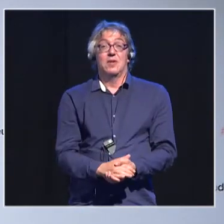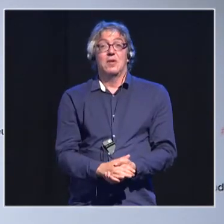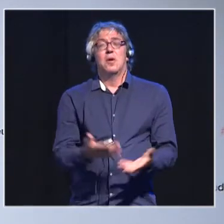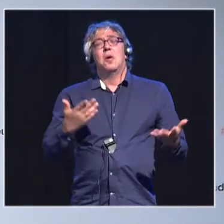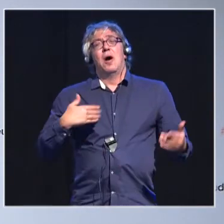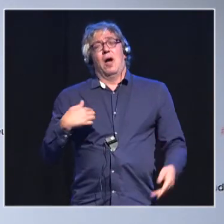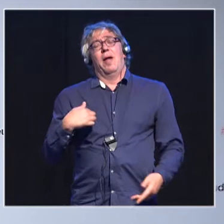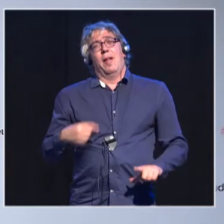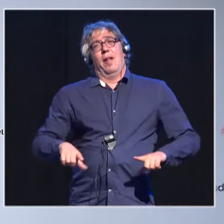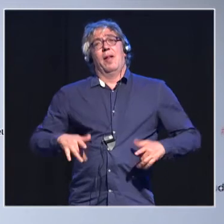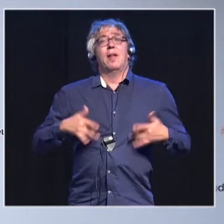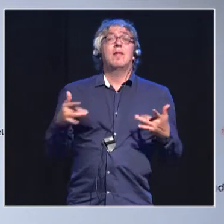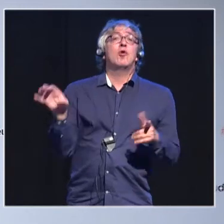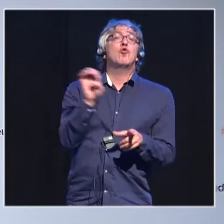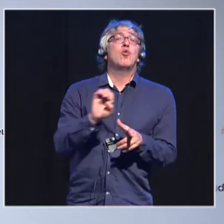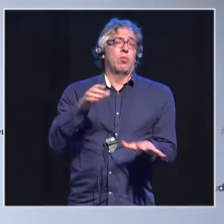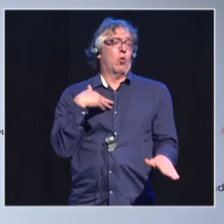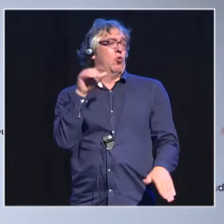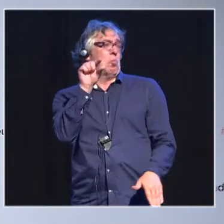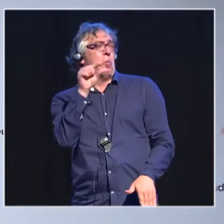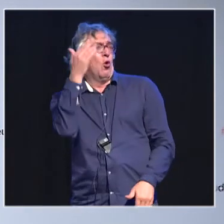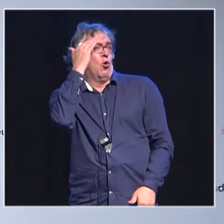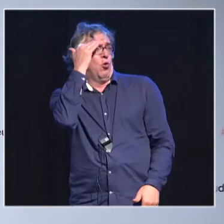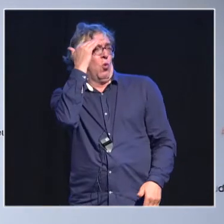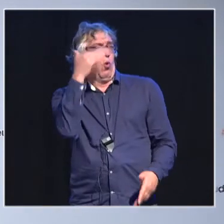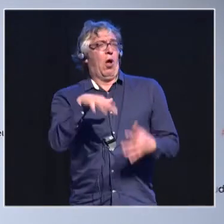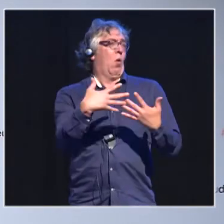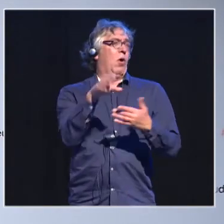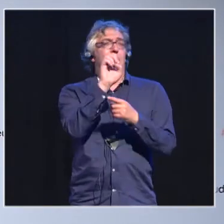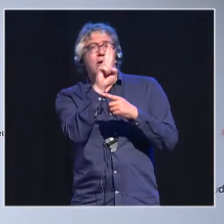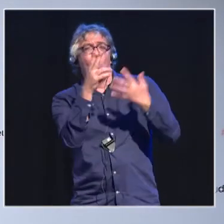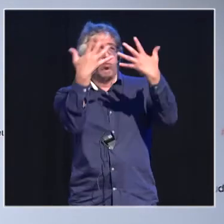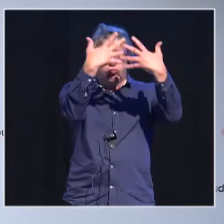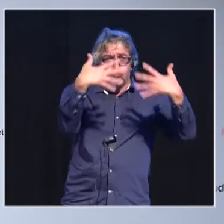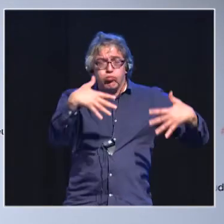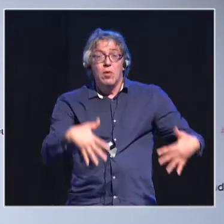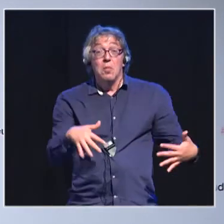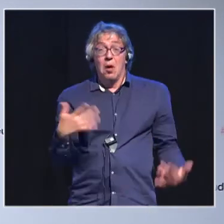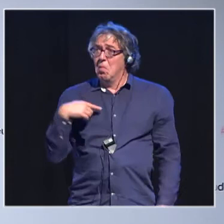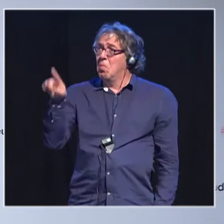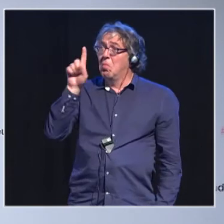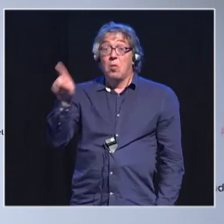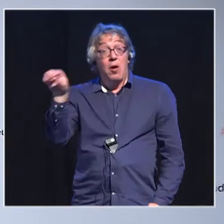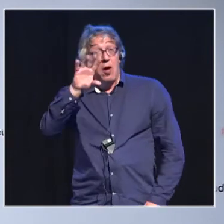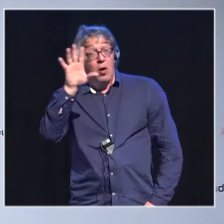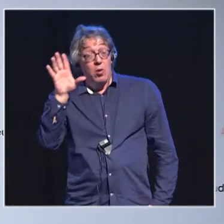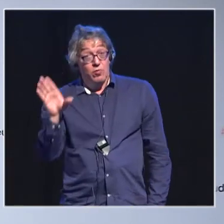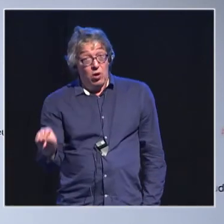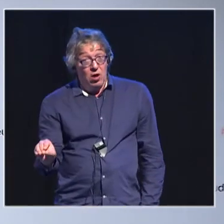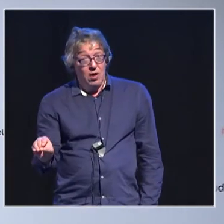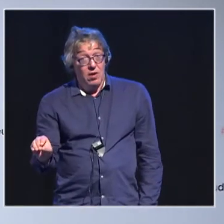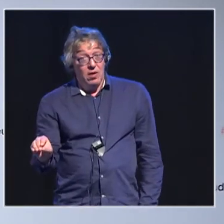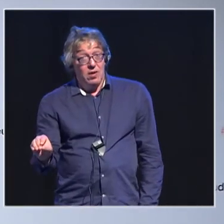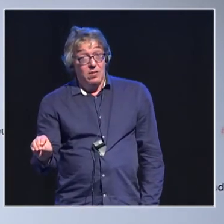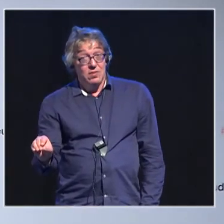being here, but I'm very interested to hear how African Union is approaching that. Do you have a strategy to start this collaboration, to create